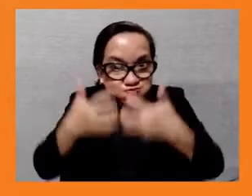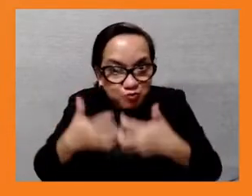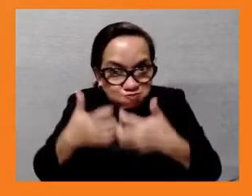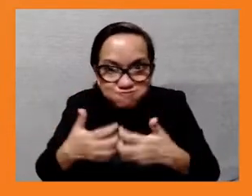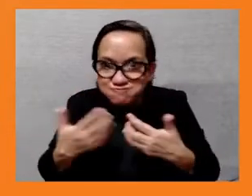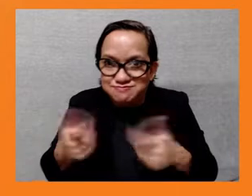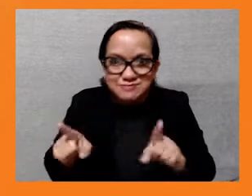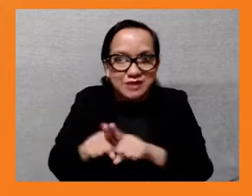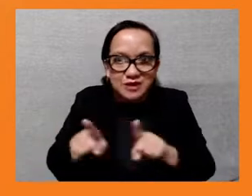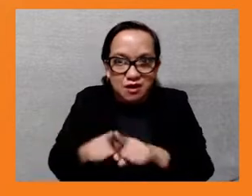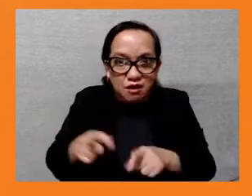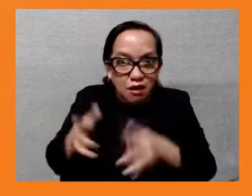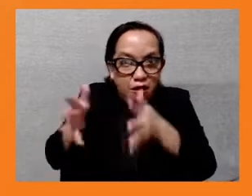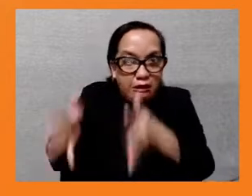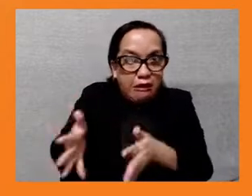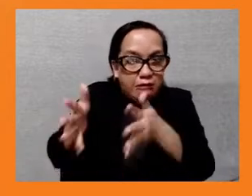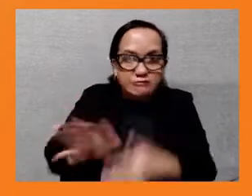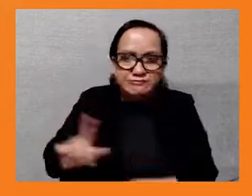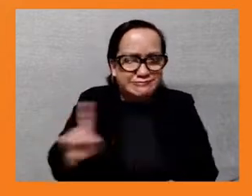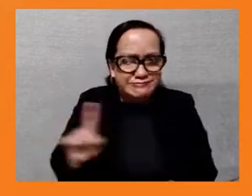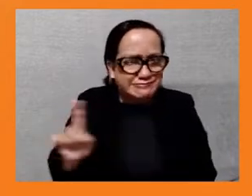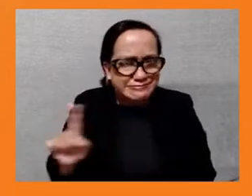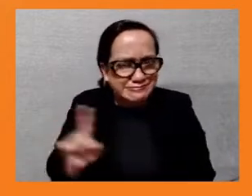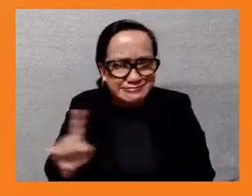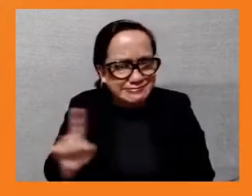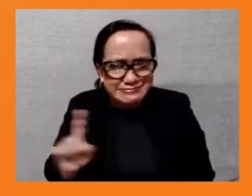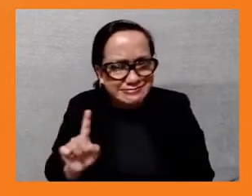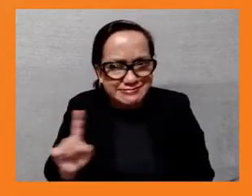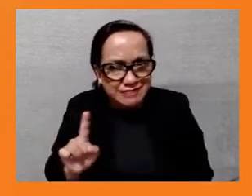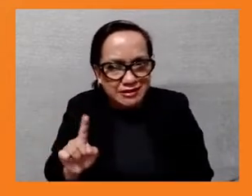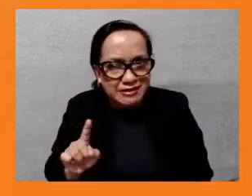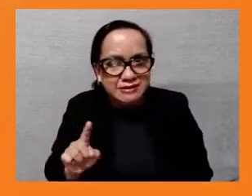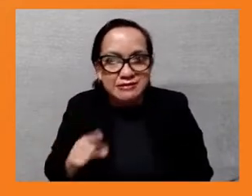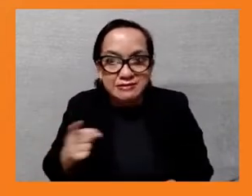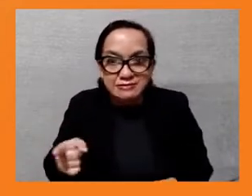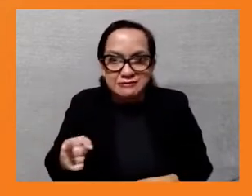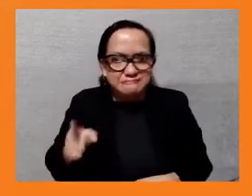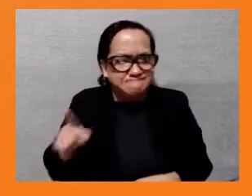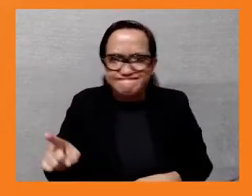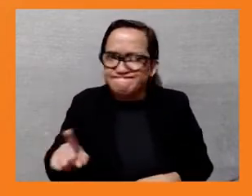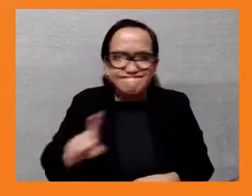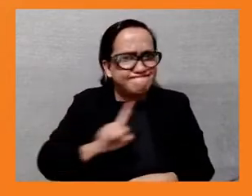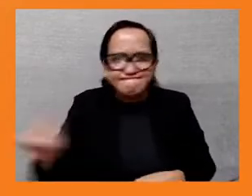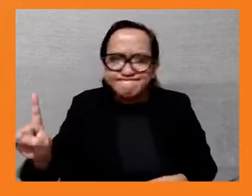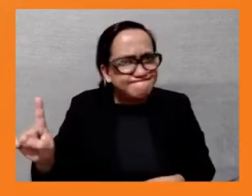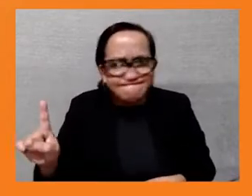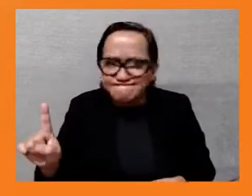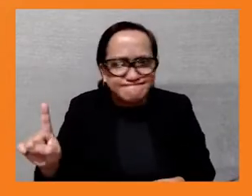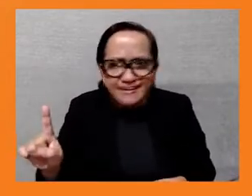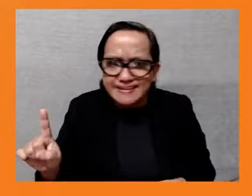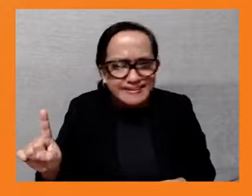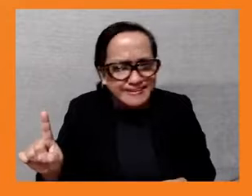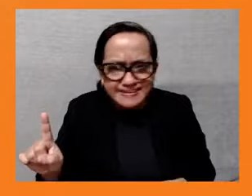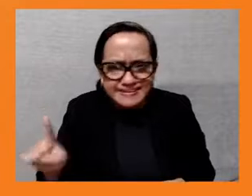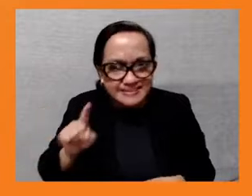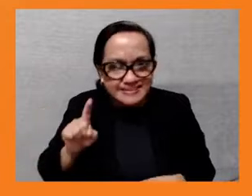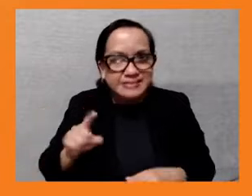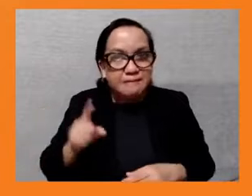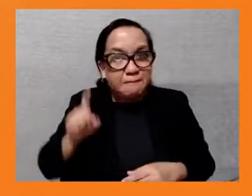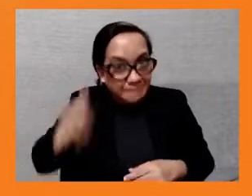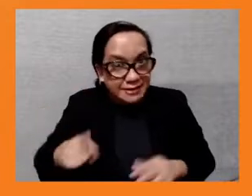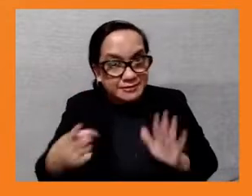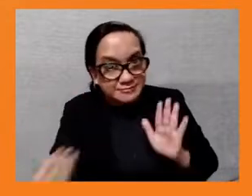Sure. Thanks. Let me touch next on the labour and working conditions. And Renee, you made a lot of great points